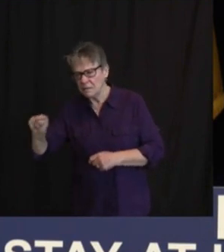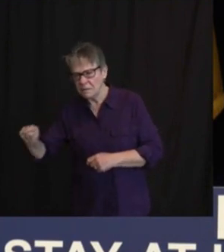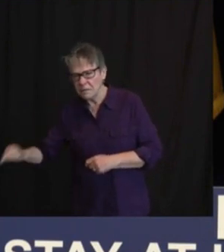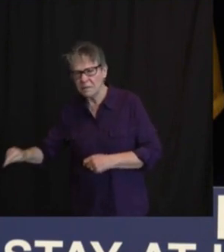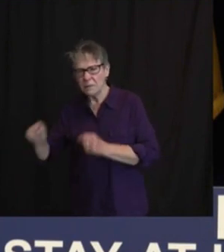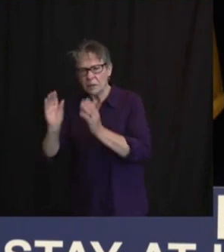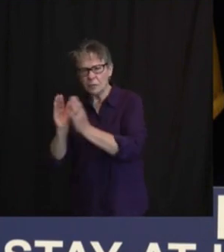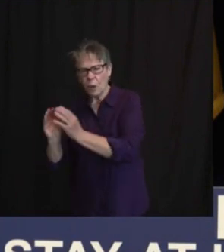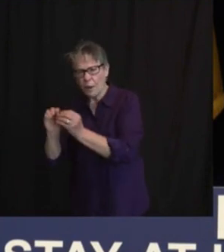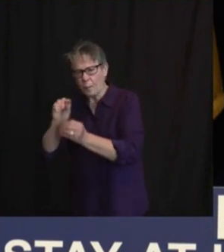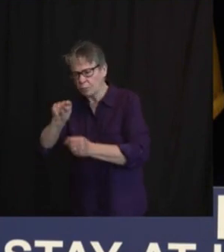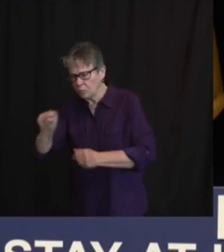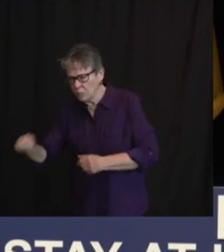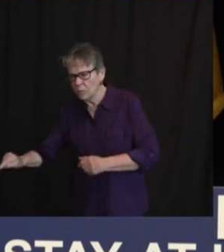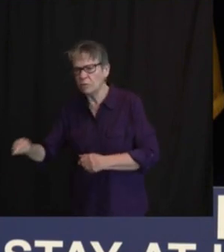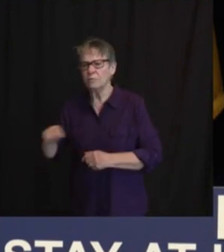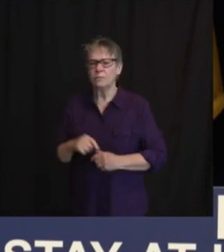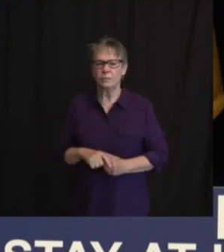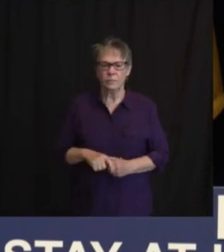cases. There are now